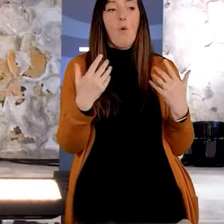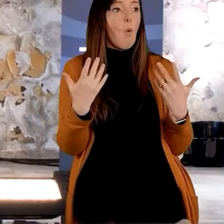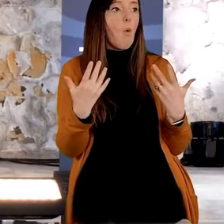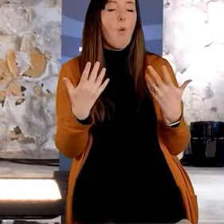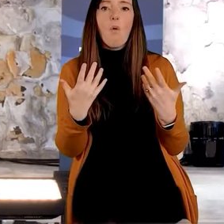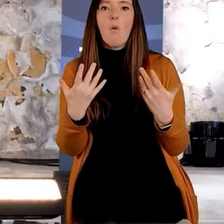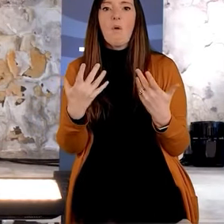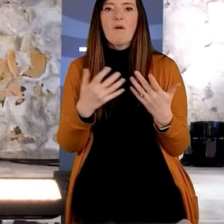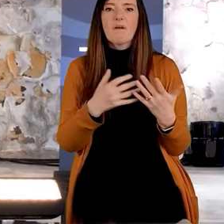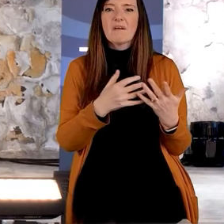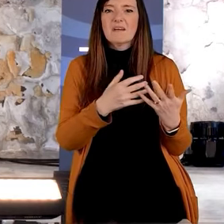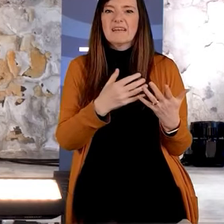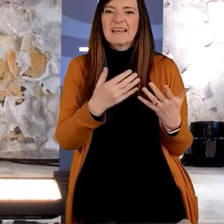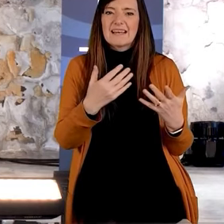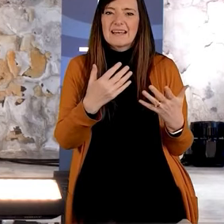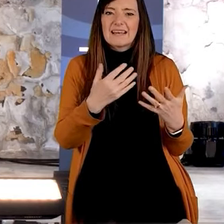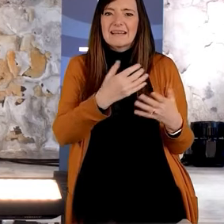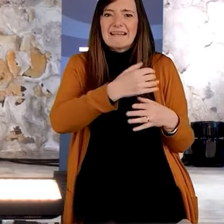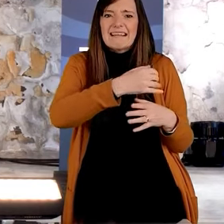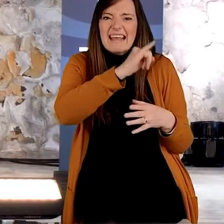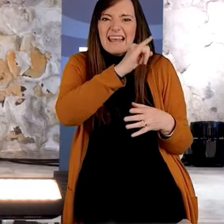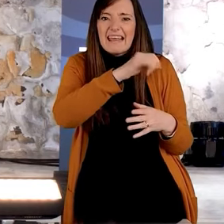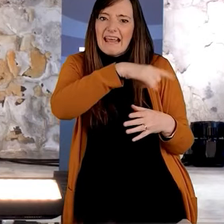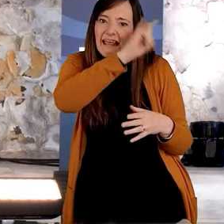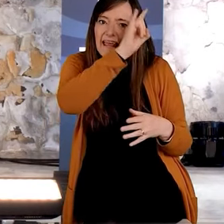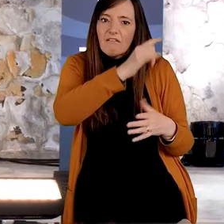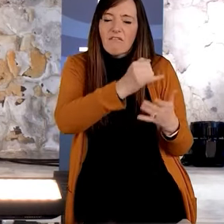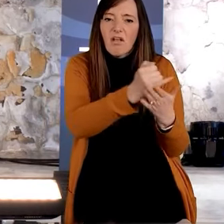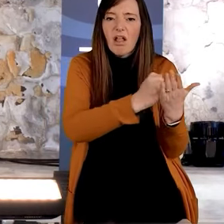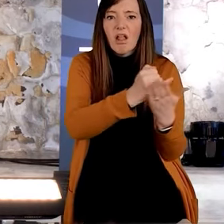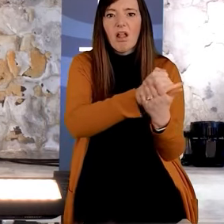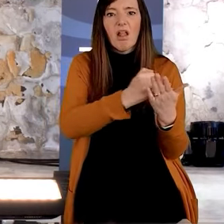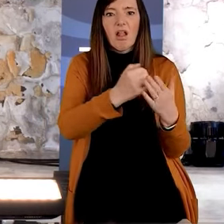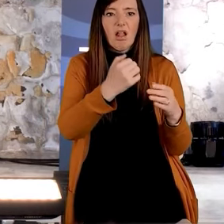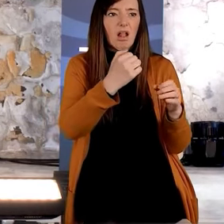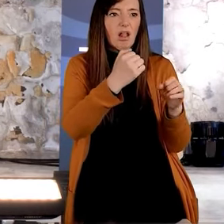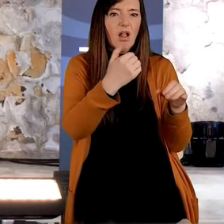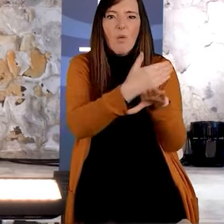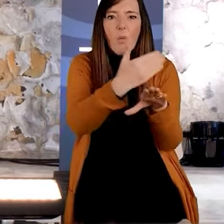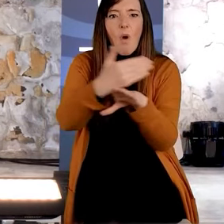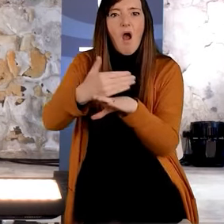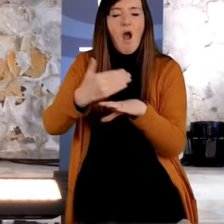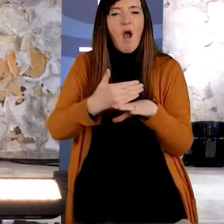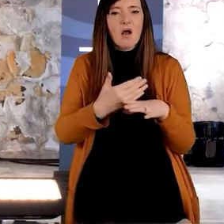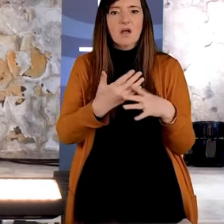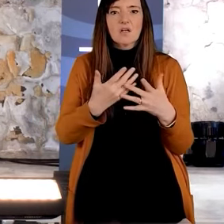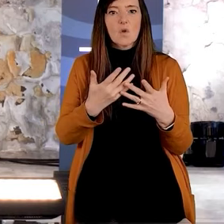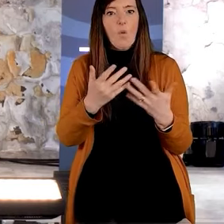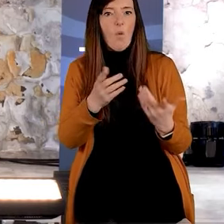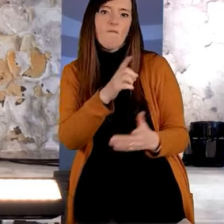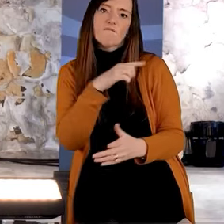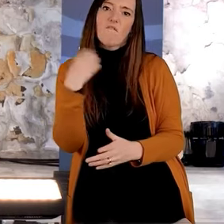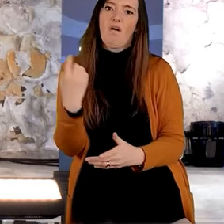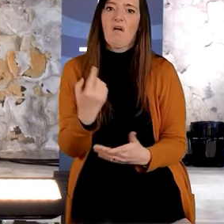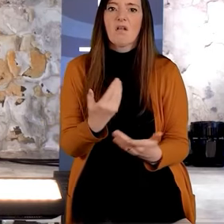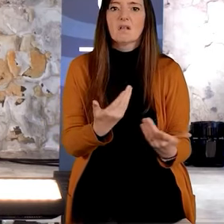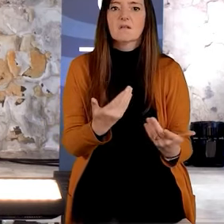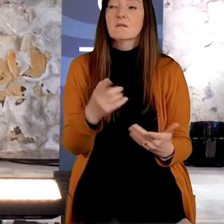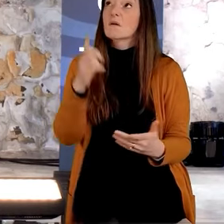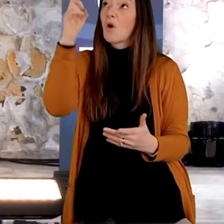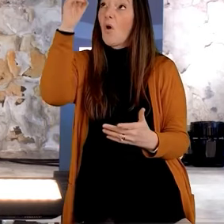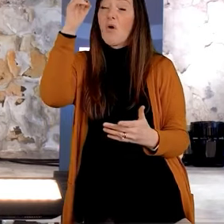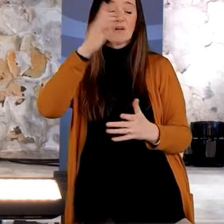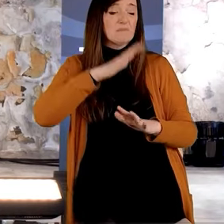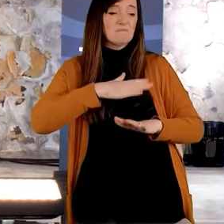doesn't like evil doing. He doesn't like lies. He doesn't like bloodthirst. He doesn't like deceit. He hates